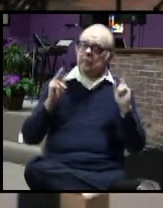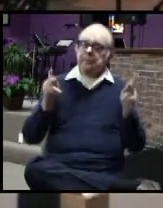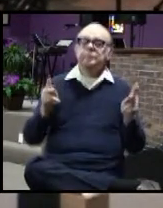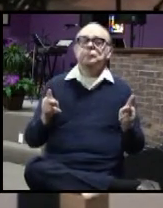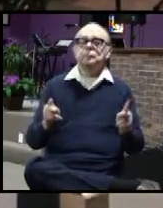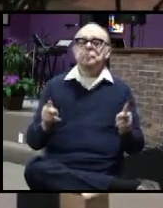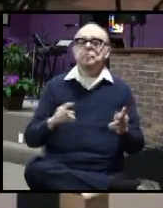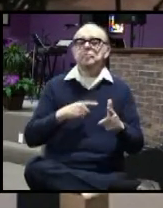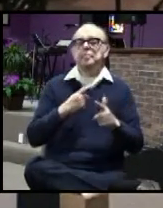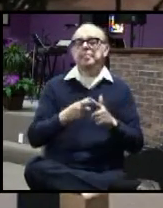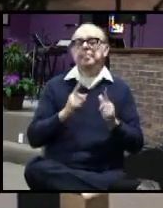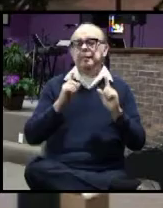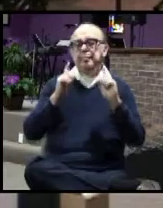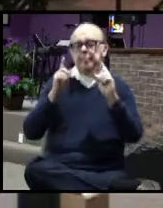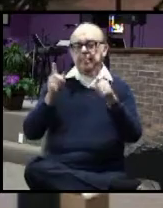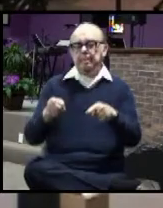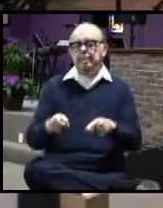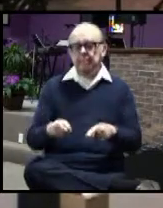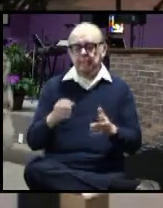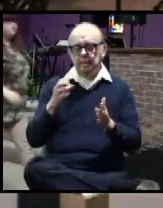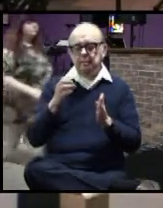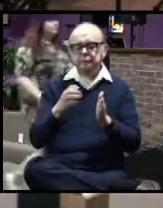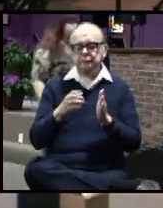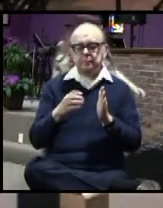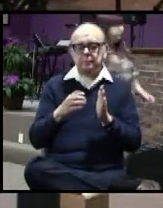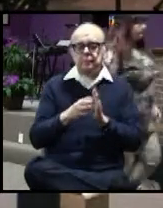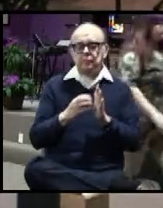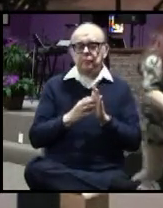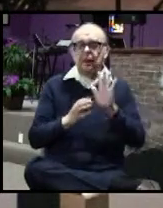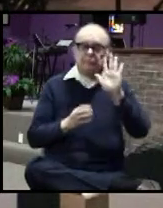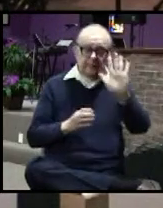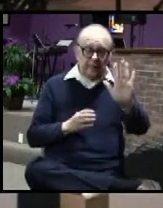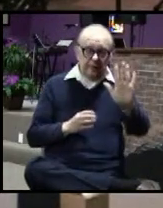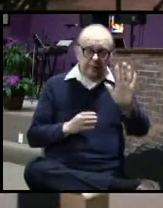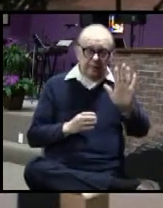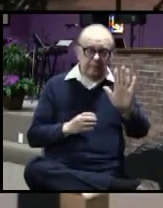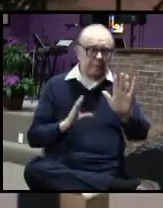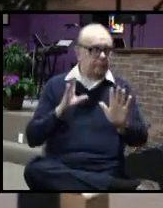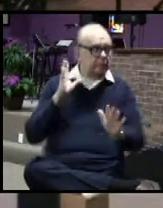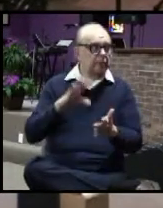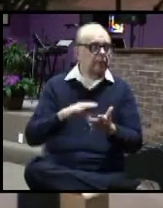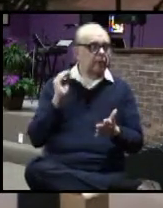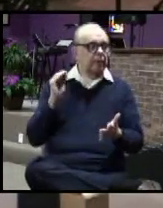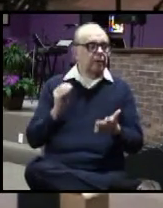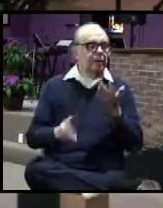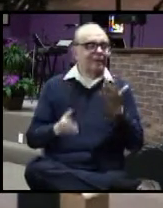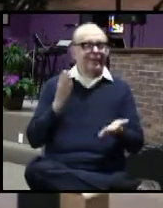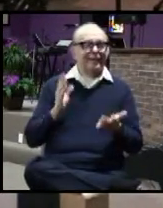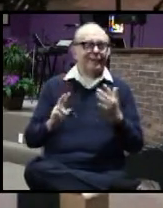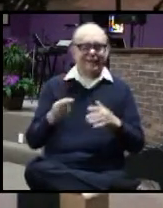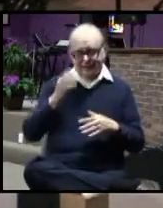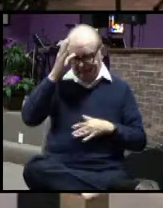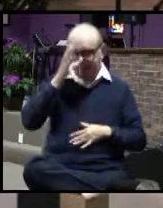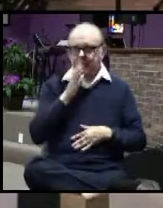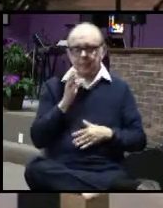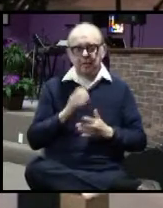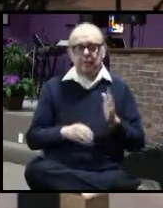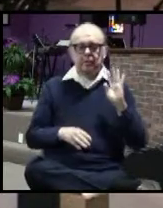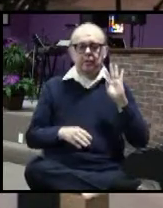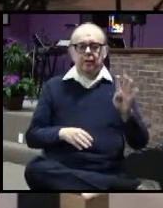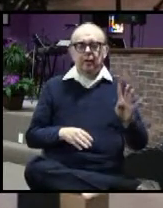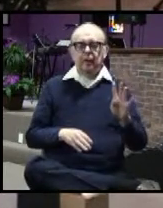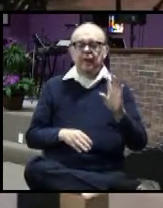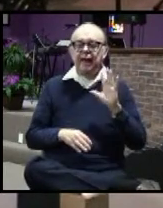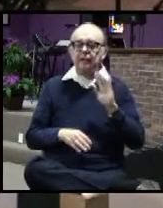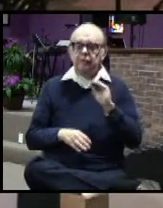And then when you go to chapter 5 of there, you'll find that probably 2 Corinthians chapter 4 and chapter